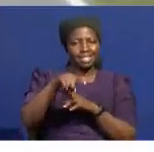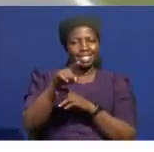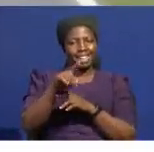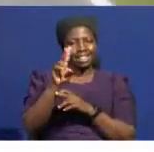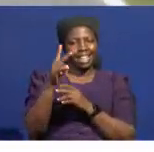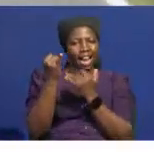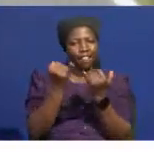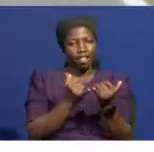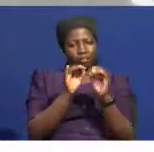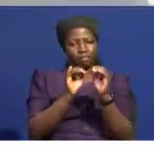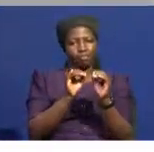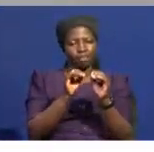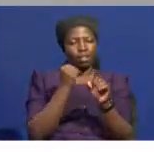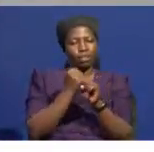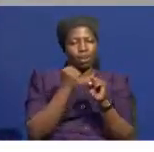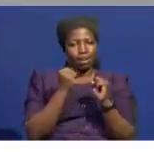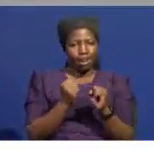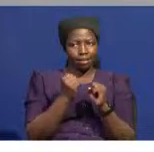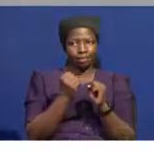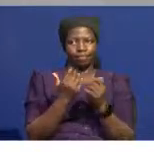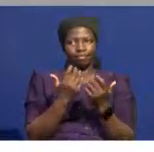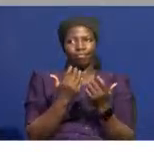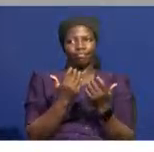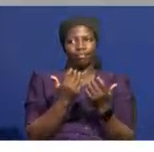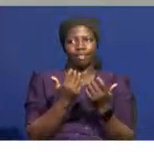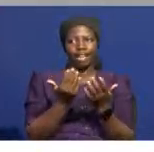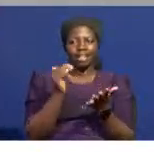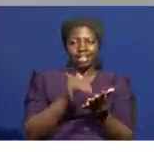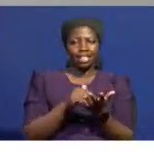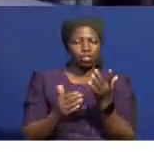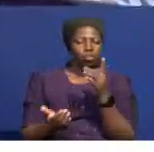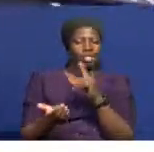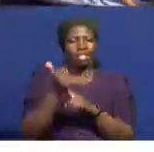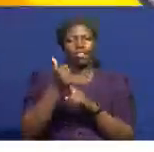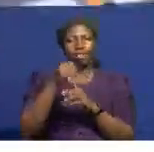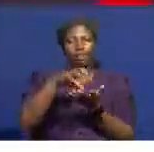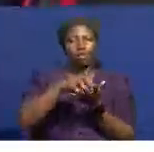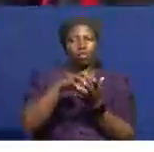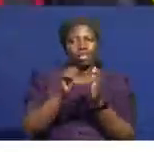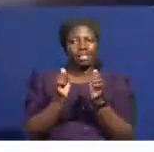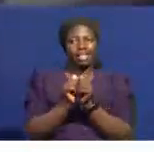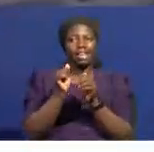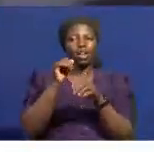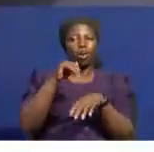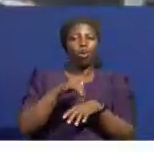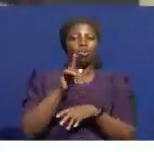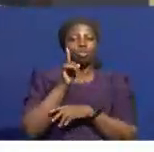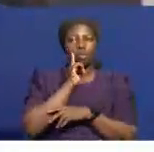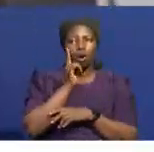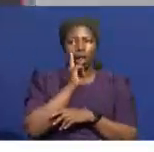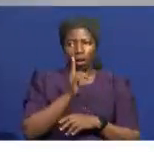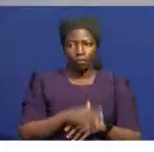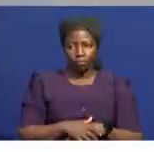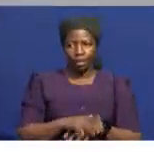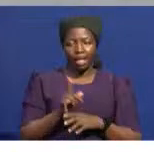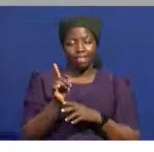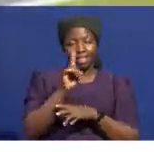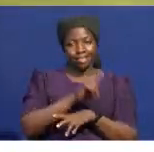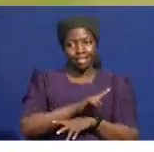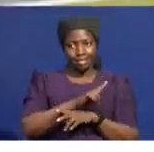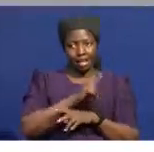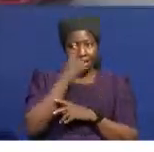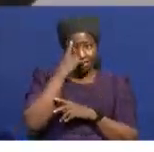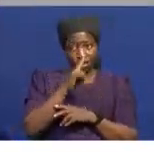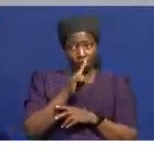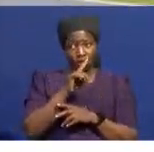invitation. He bettered the time of his teammate Daniel Ricciardo again to claim 10th place on tomorrow's grid. The day, of course, however, belonged to Max